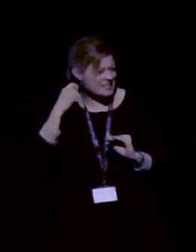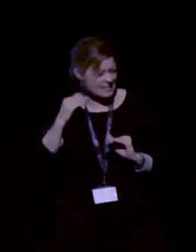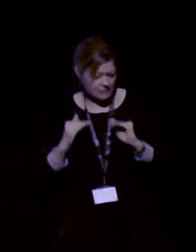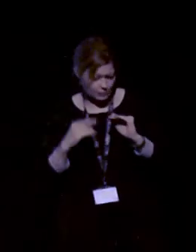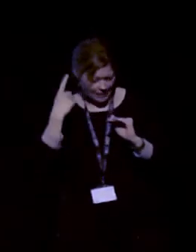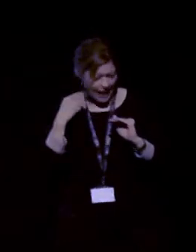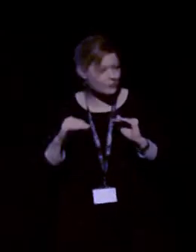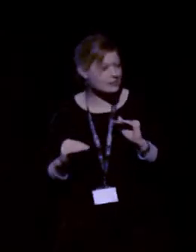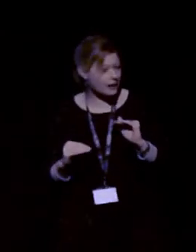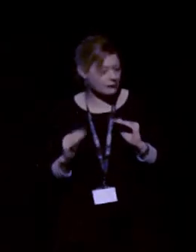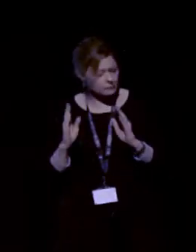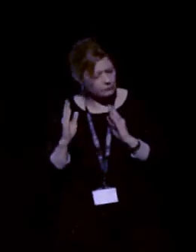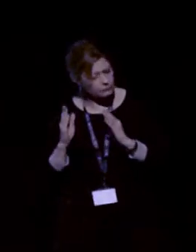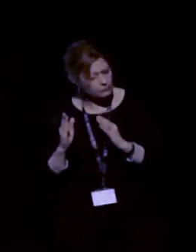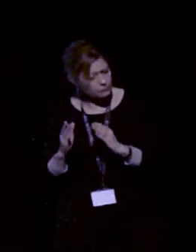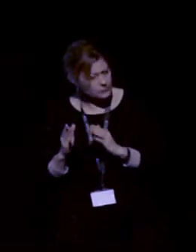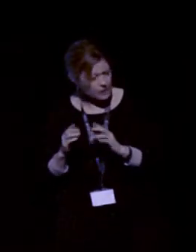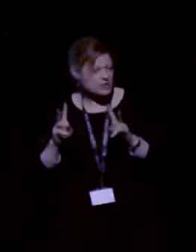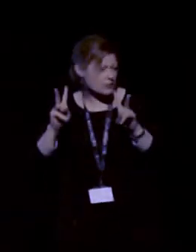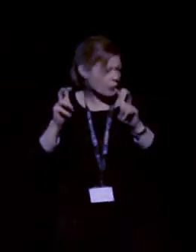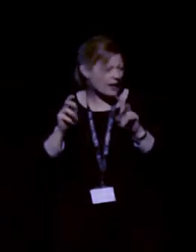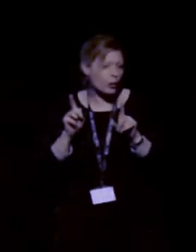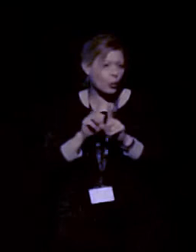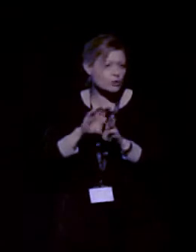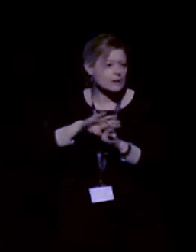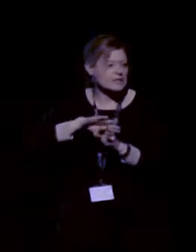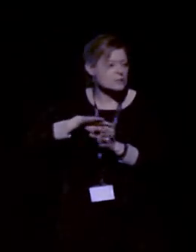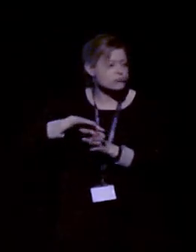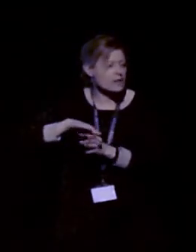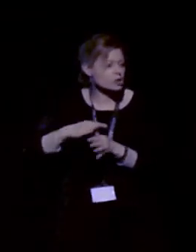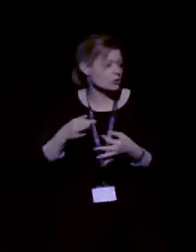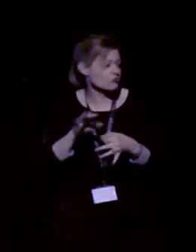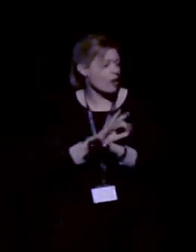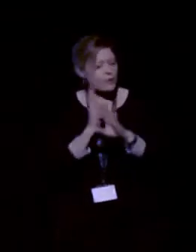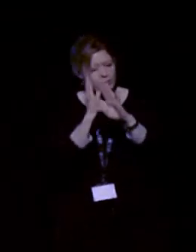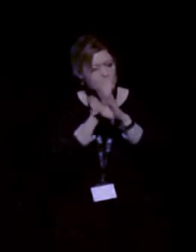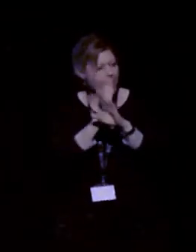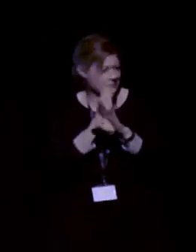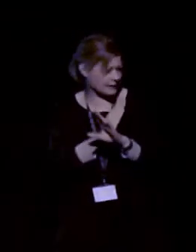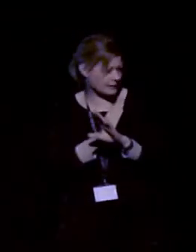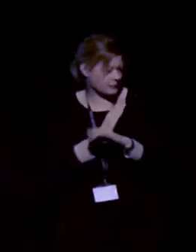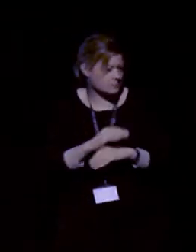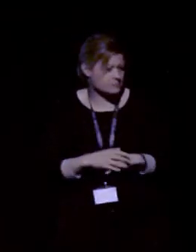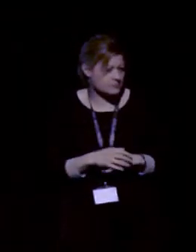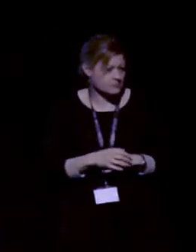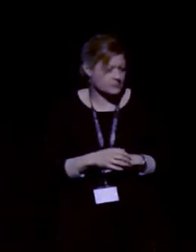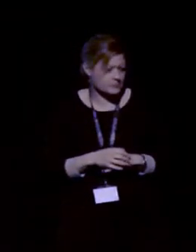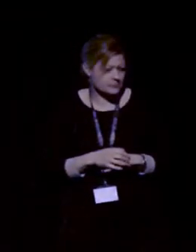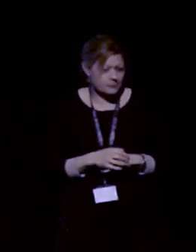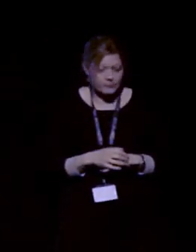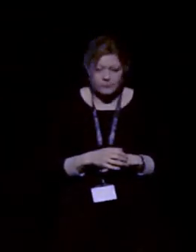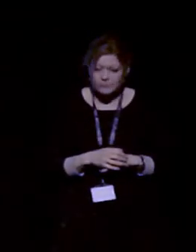And they called this effect suppression of tinnitus rather than the masking of tinnitus.